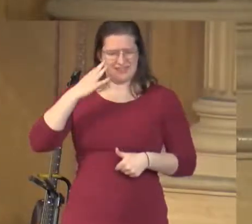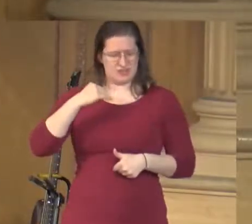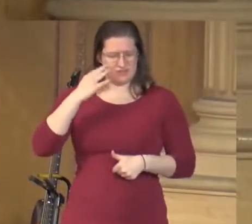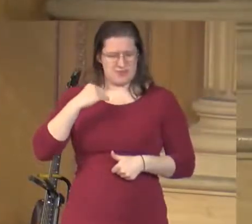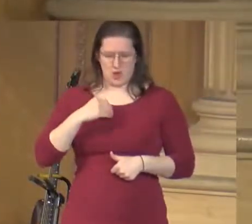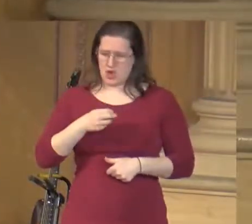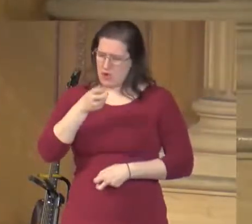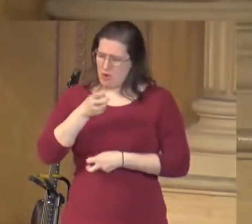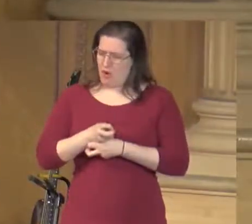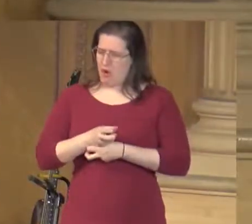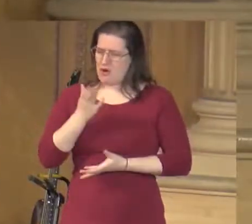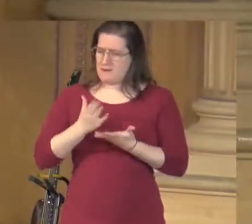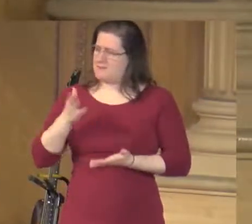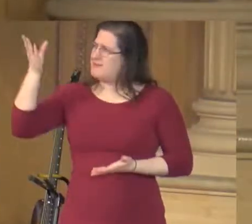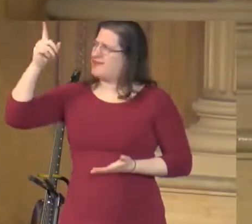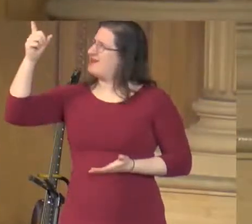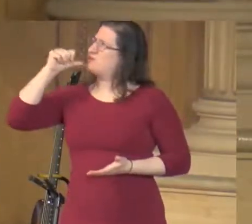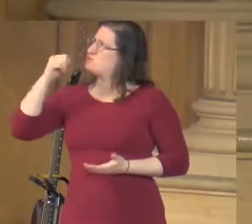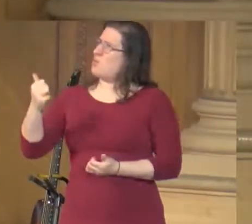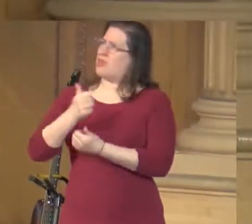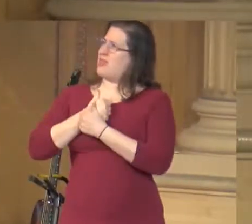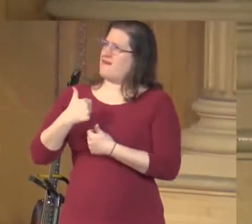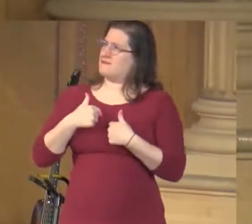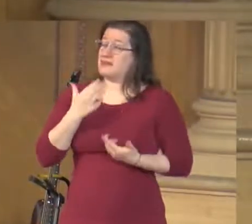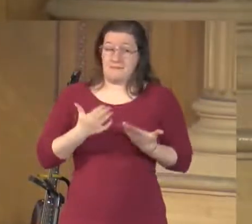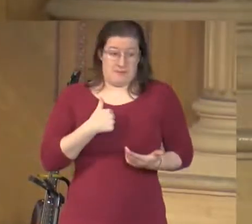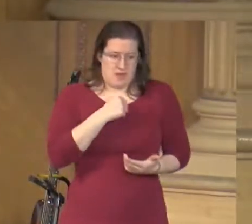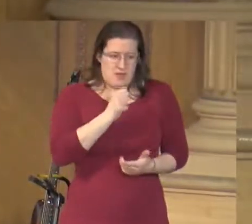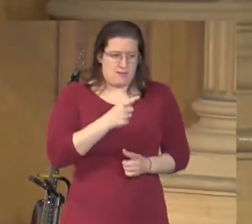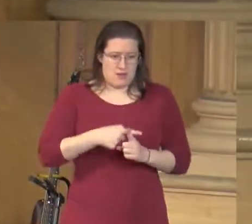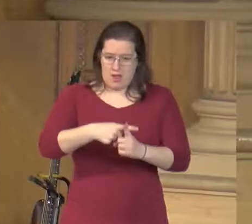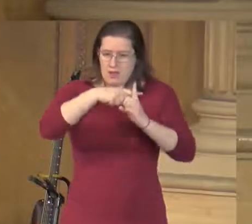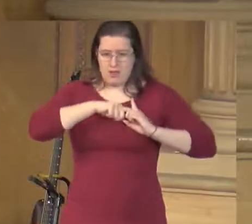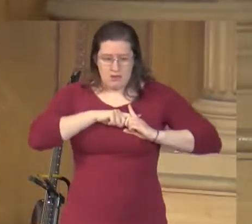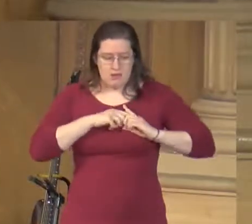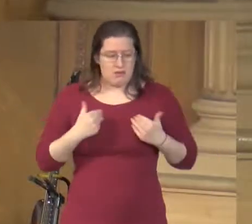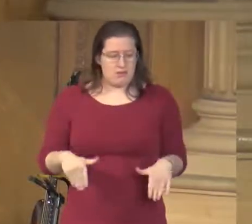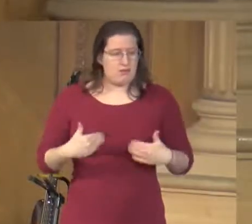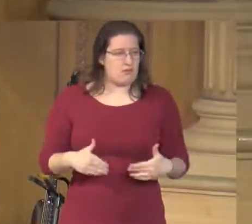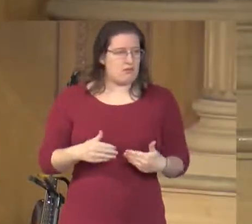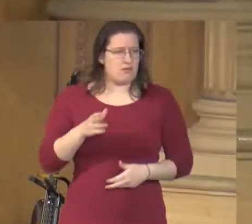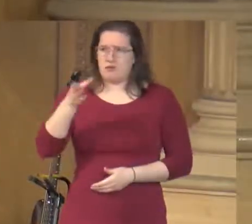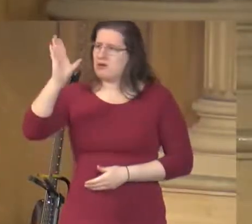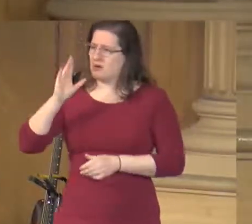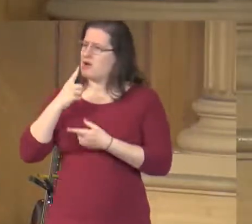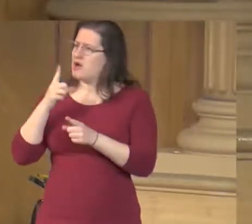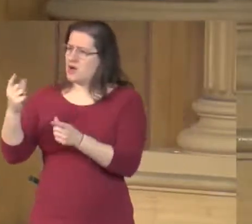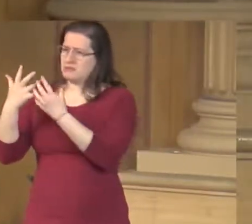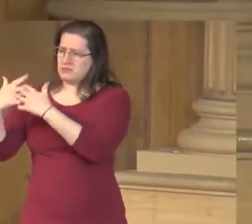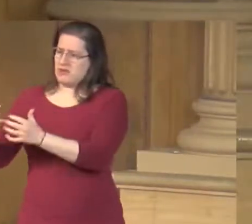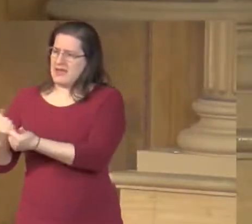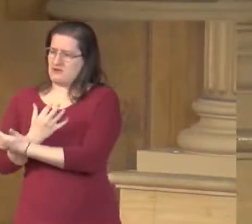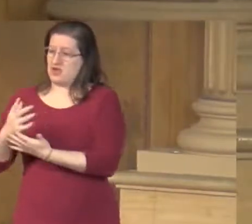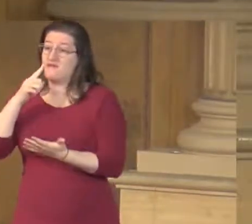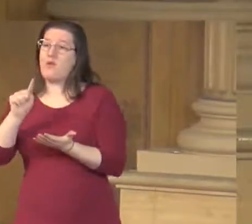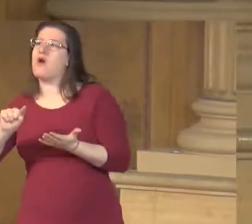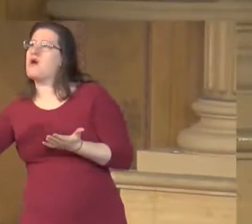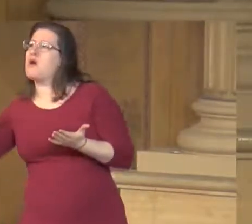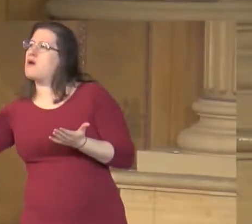not love me. I must not truly be a Christian. God works all things together for good for other people, but not for me.